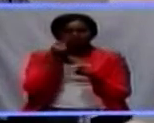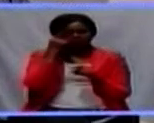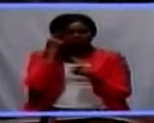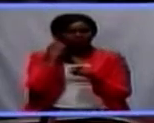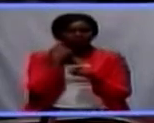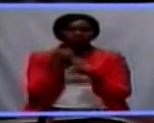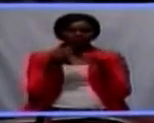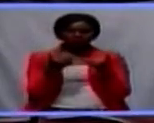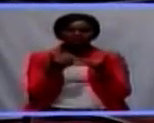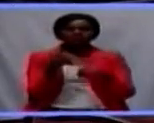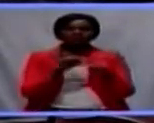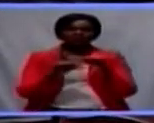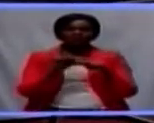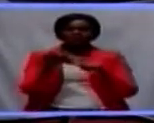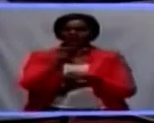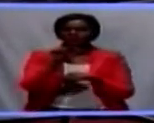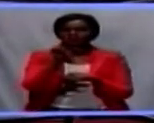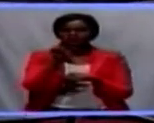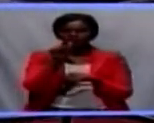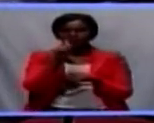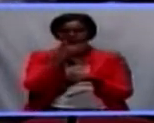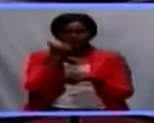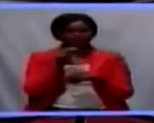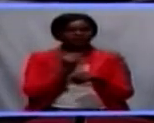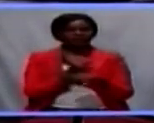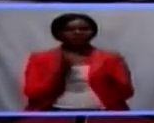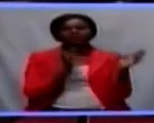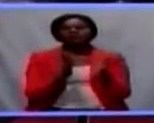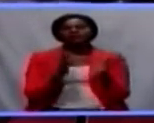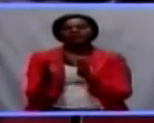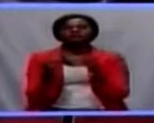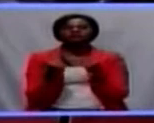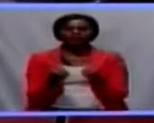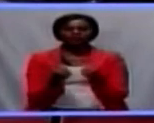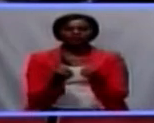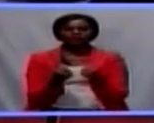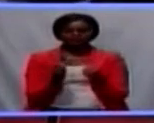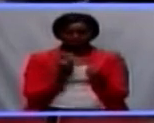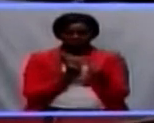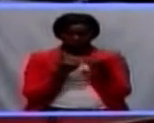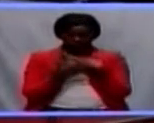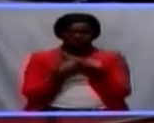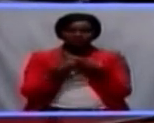the current approach of ZRI is that let's be strategic, okay? We have a formal sector,